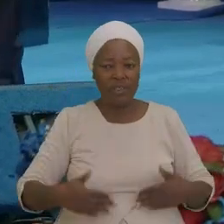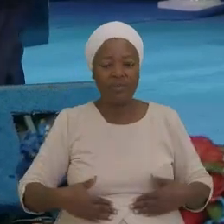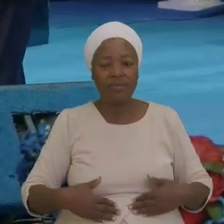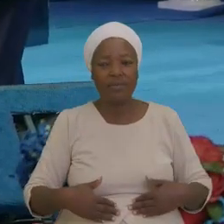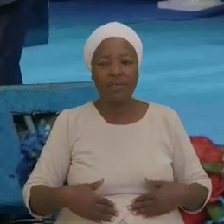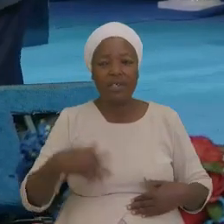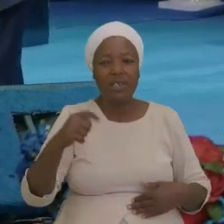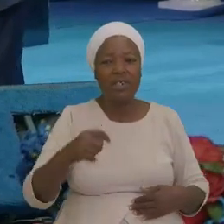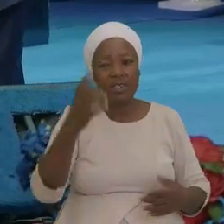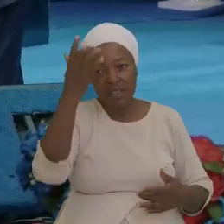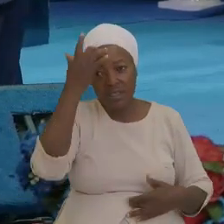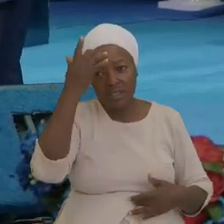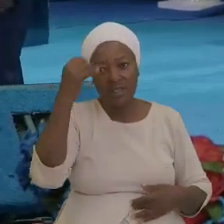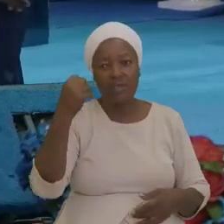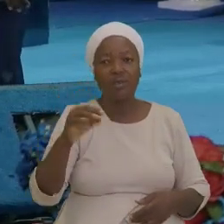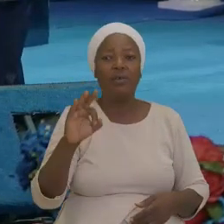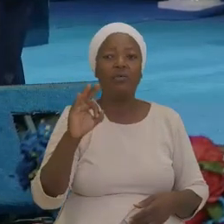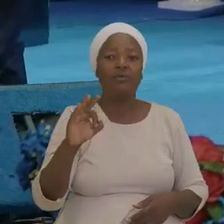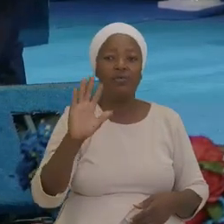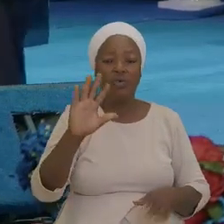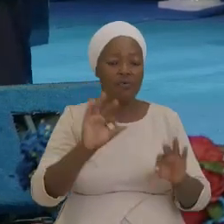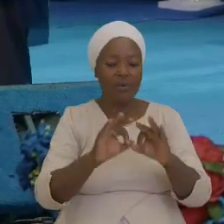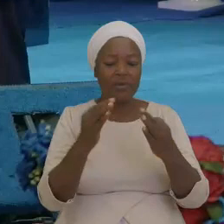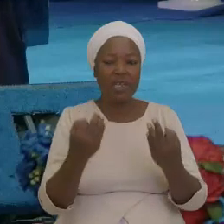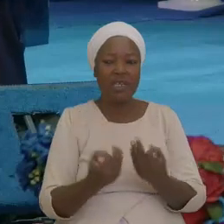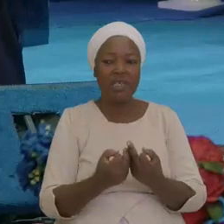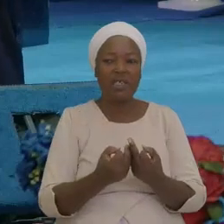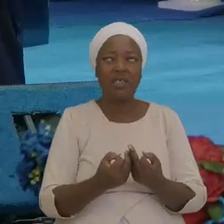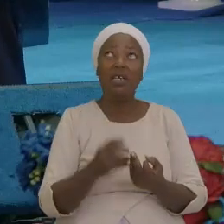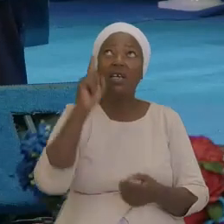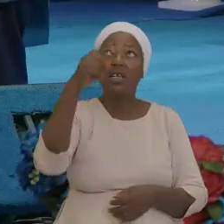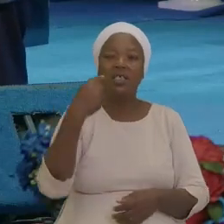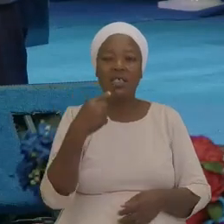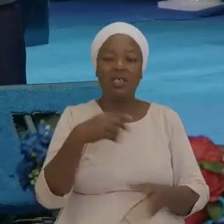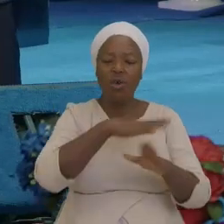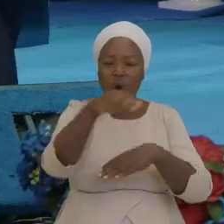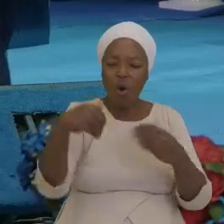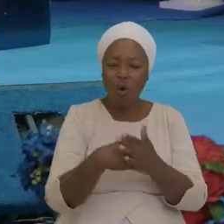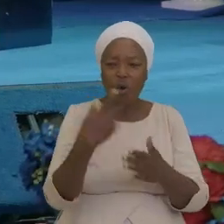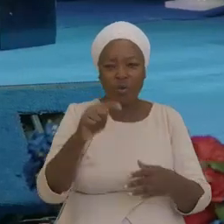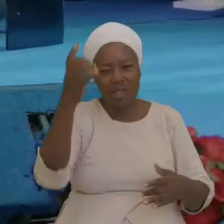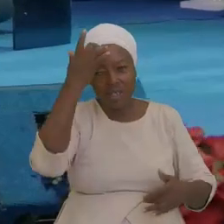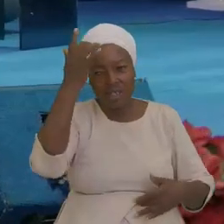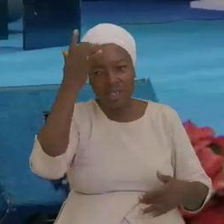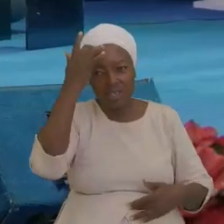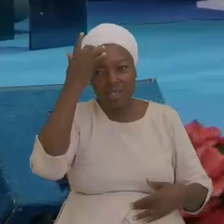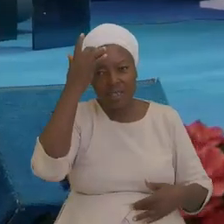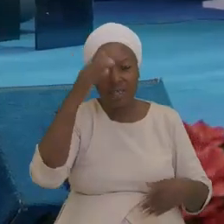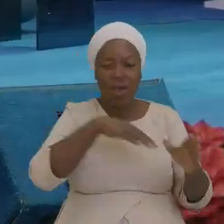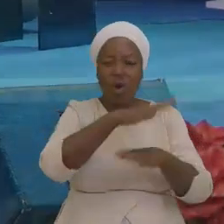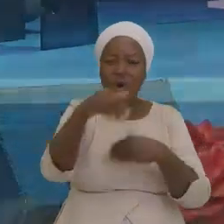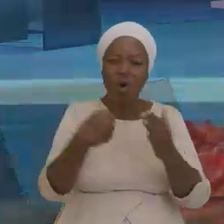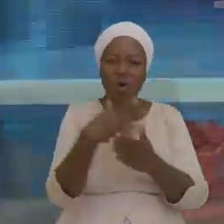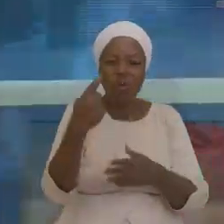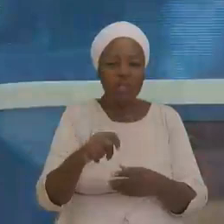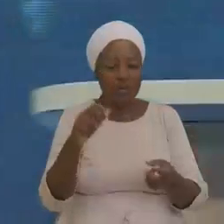the ailment of your family. He says, all the ailments, all the